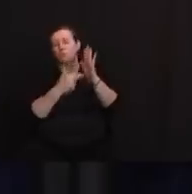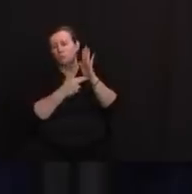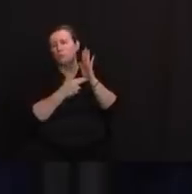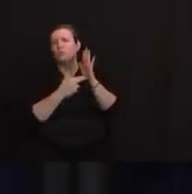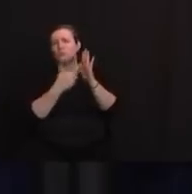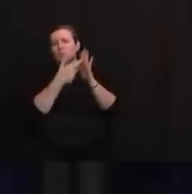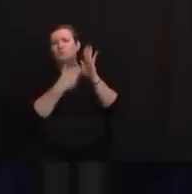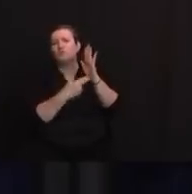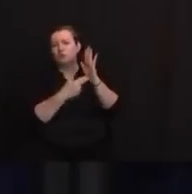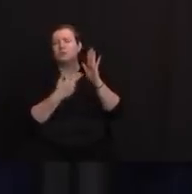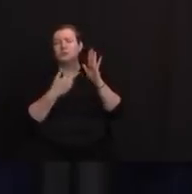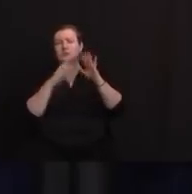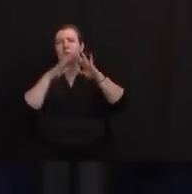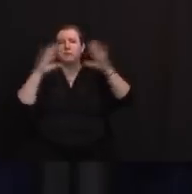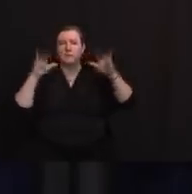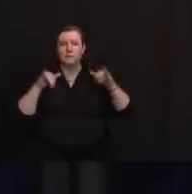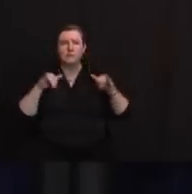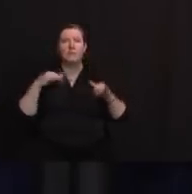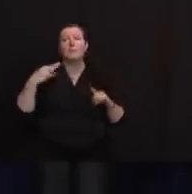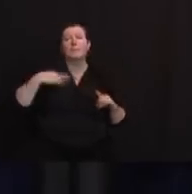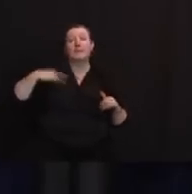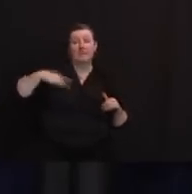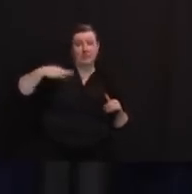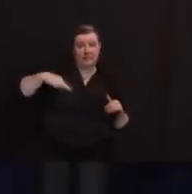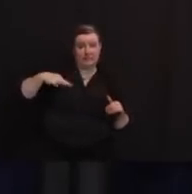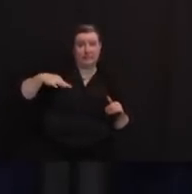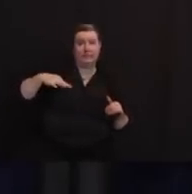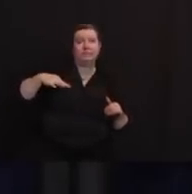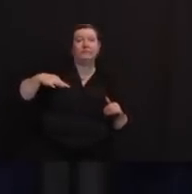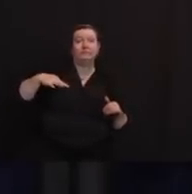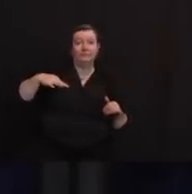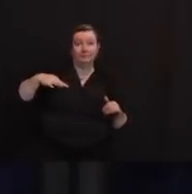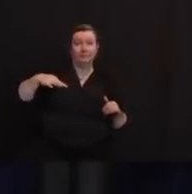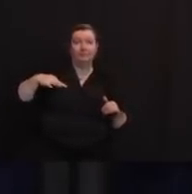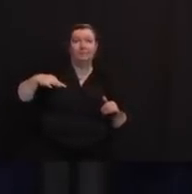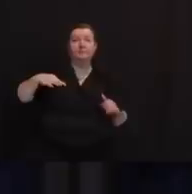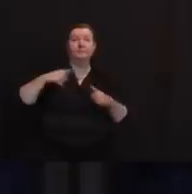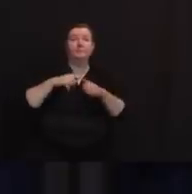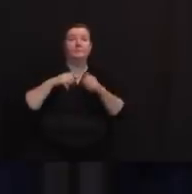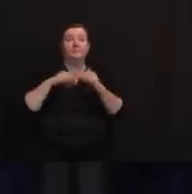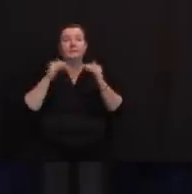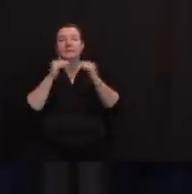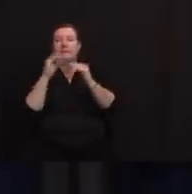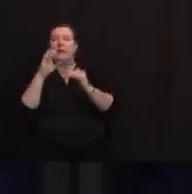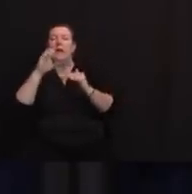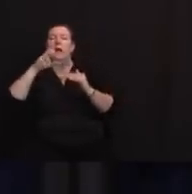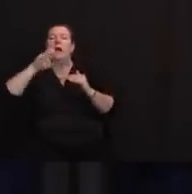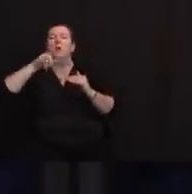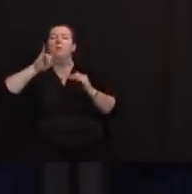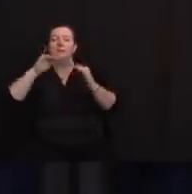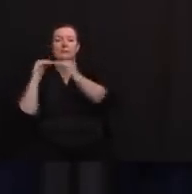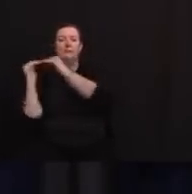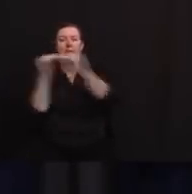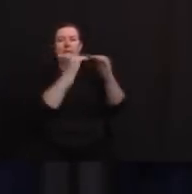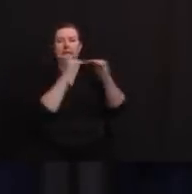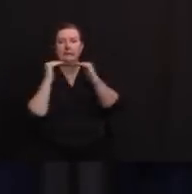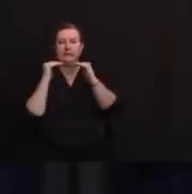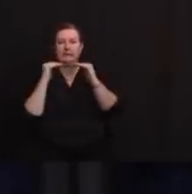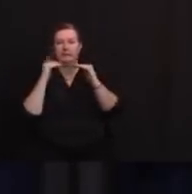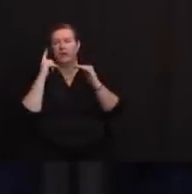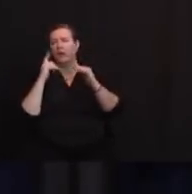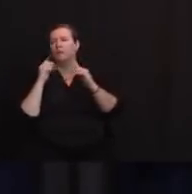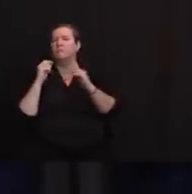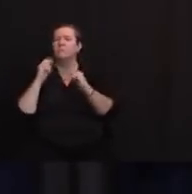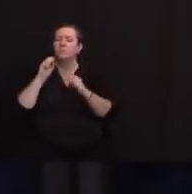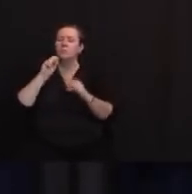maximizing benefits and minimizing harms, equity, justice, and transparency. Their strategic aims to